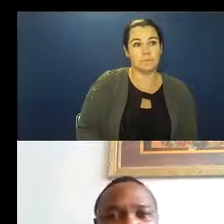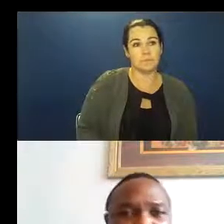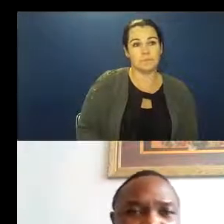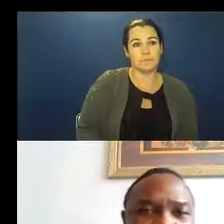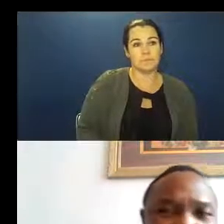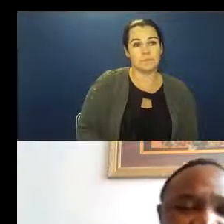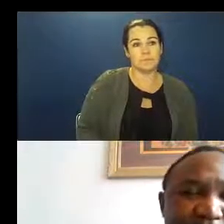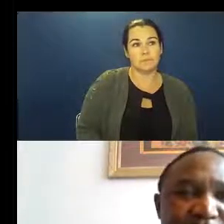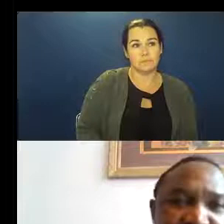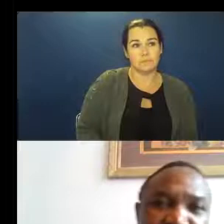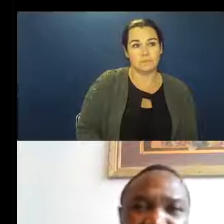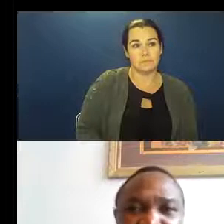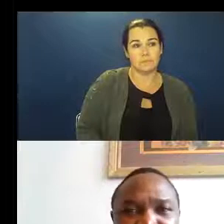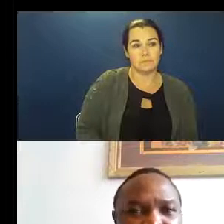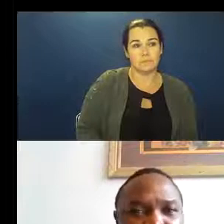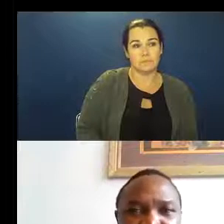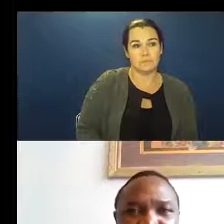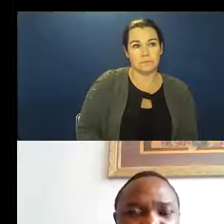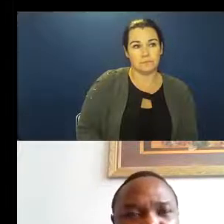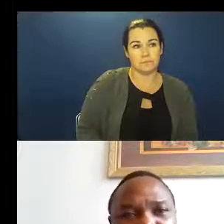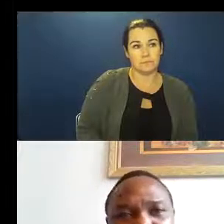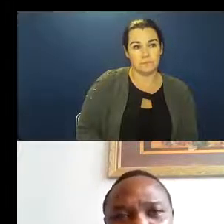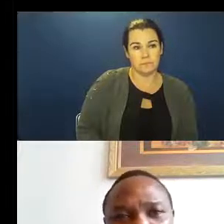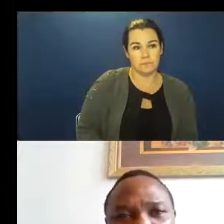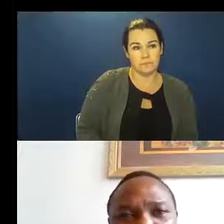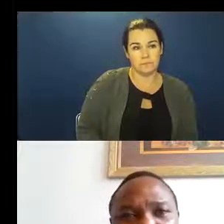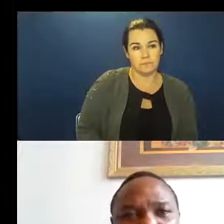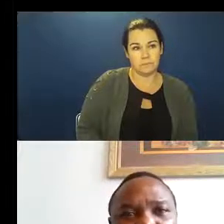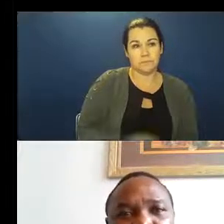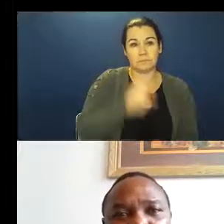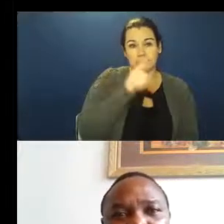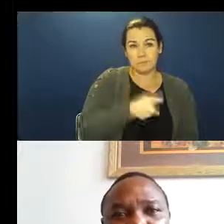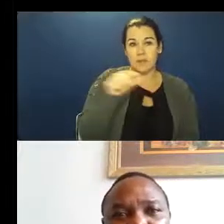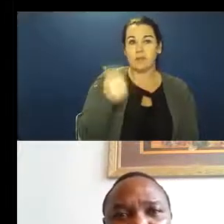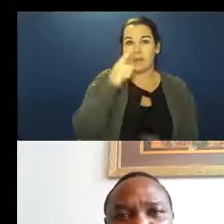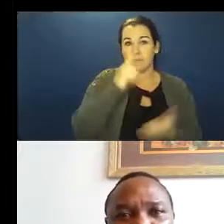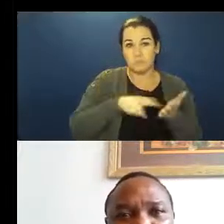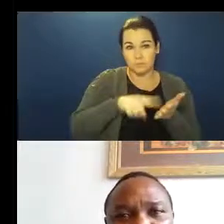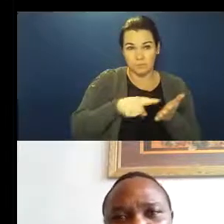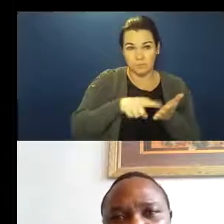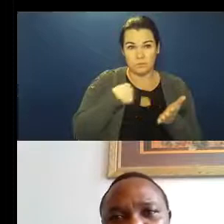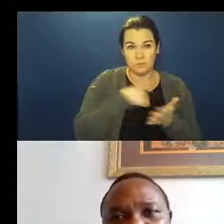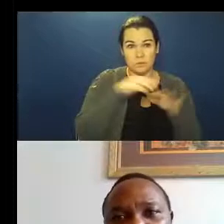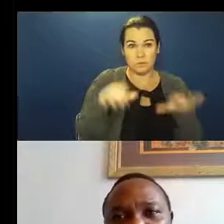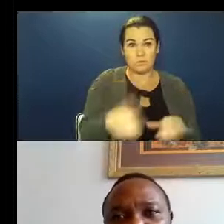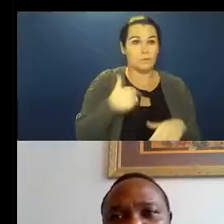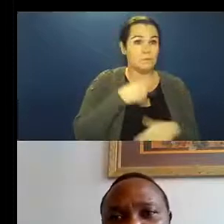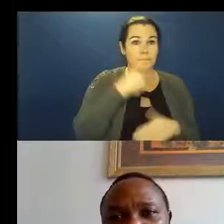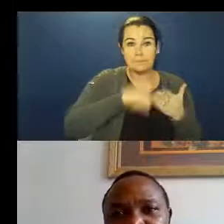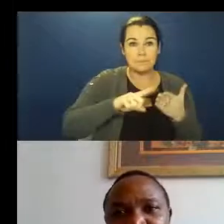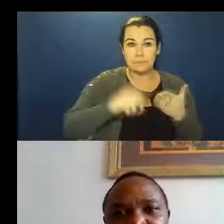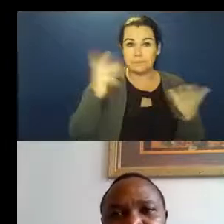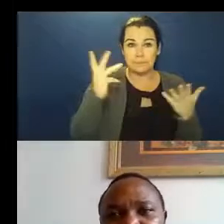The next one is this is another study that we're conducting, whereby we are investigating